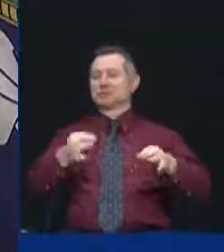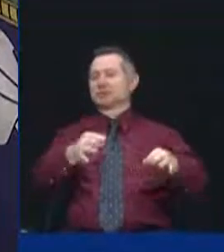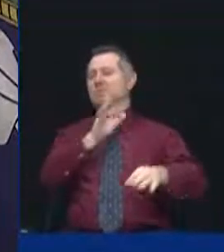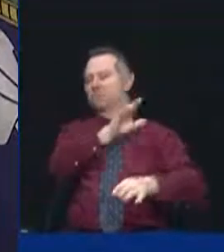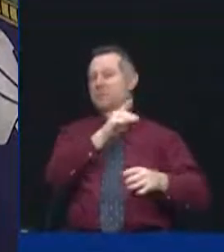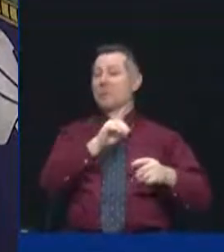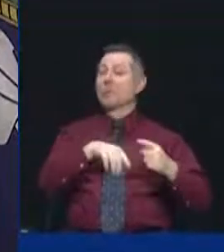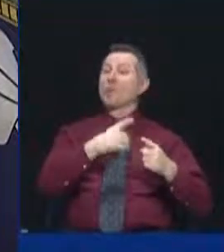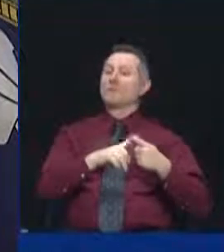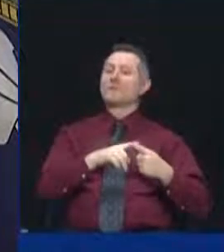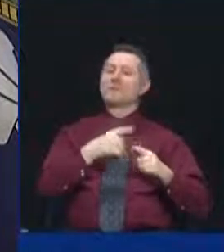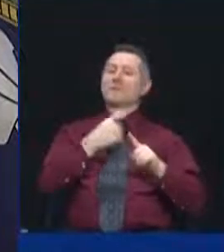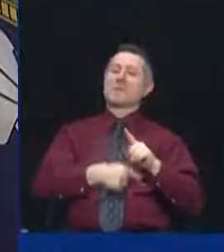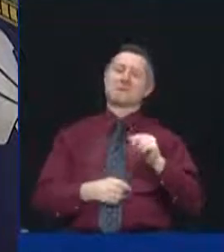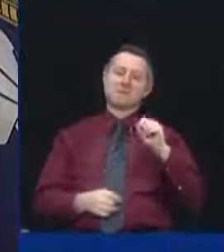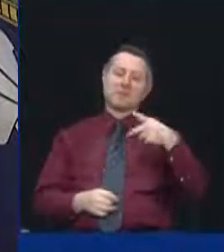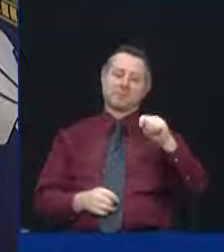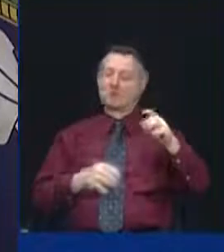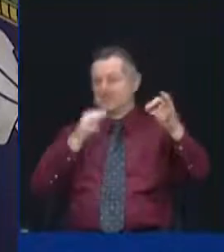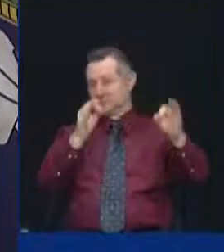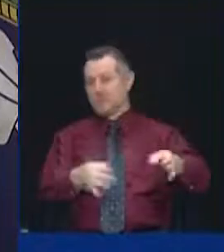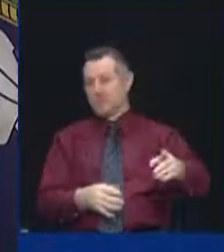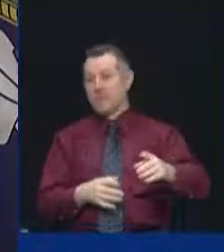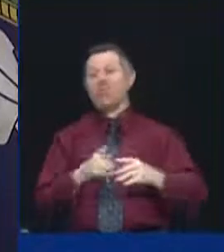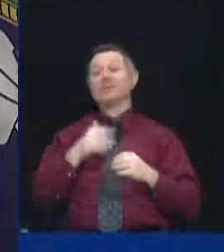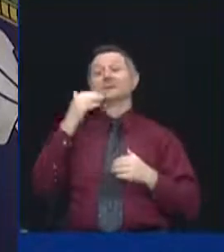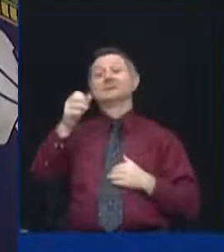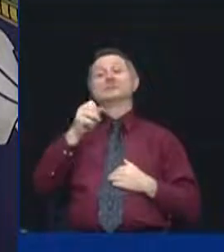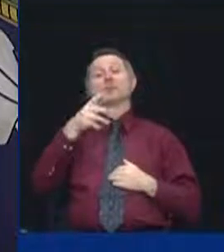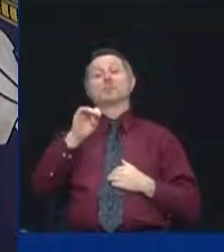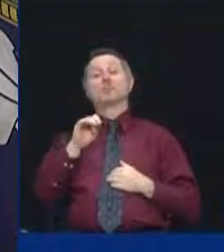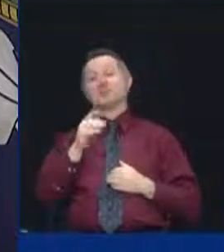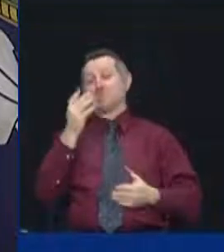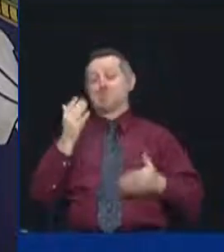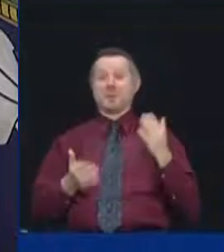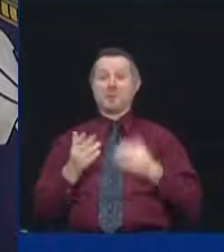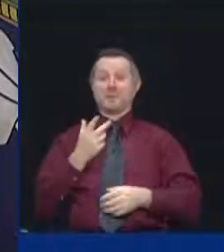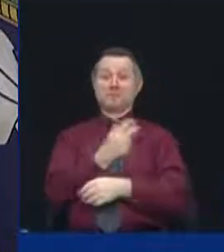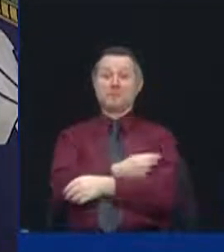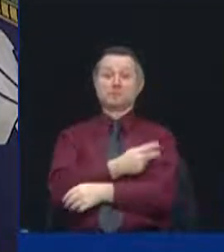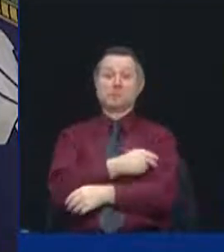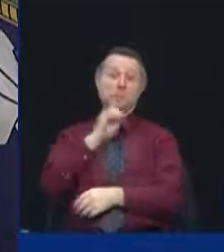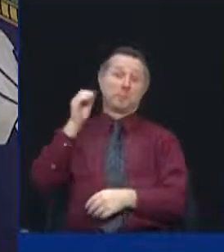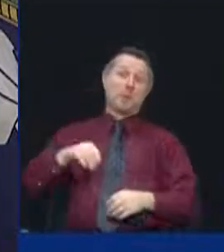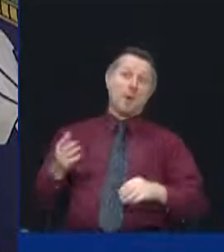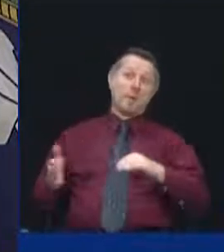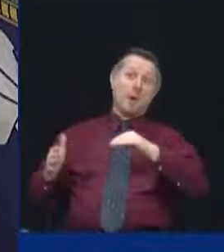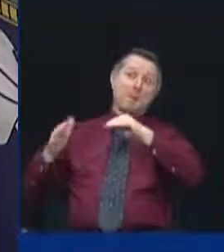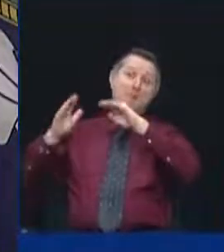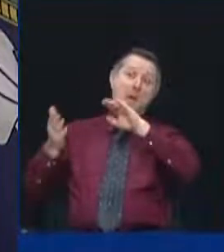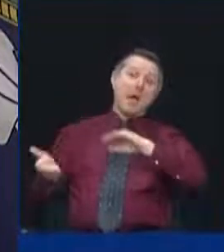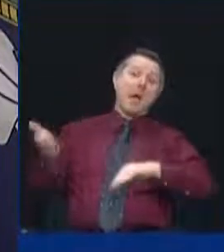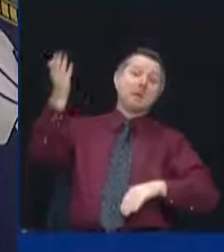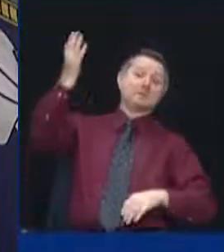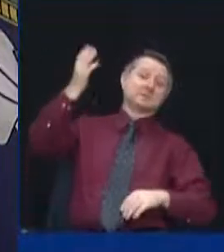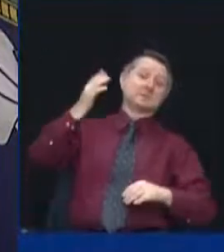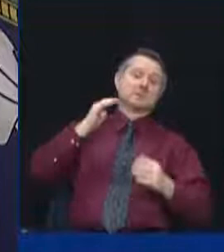September. You'll have a different vaccination rate, a different reality, et cetera. But what I'm saying now to